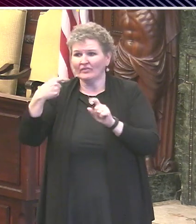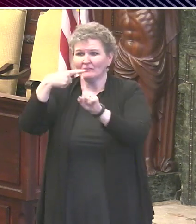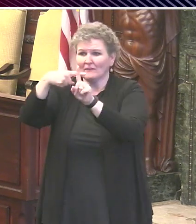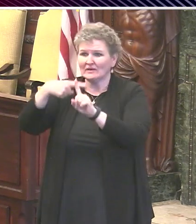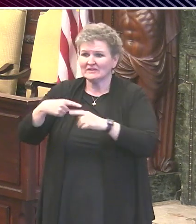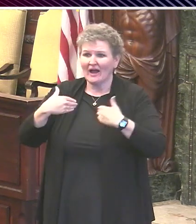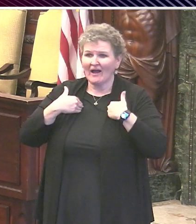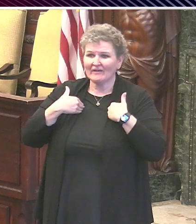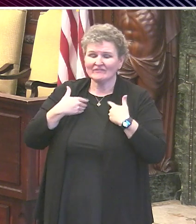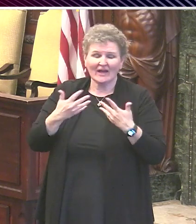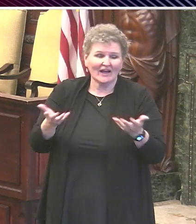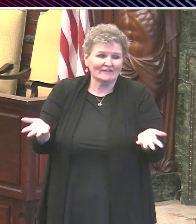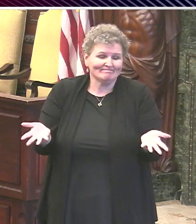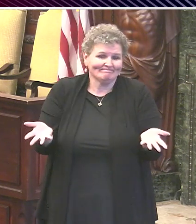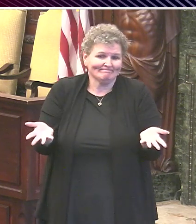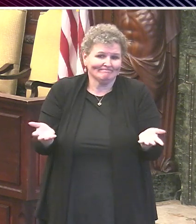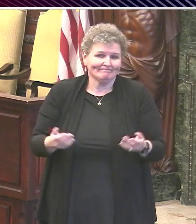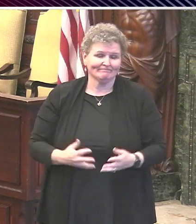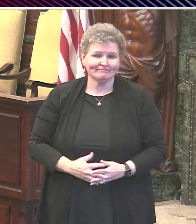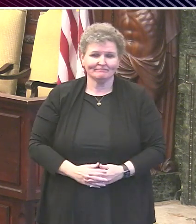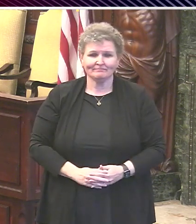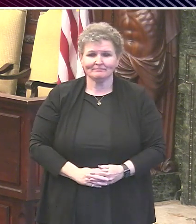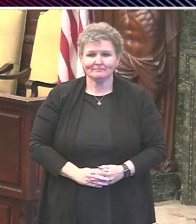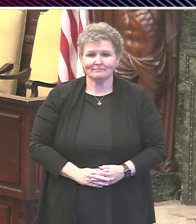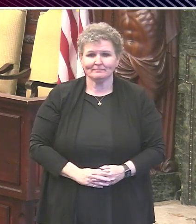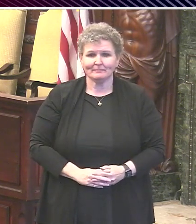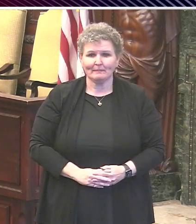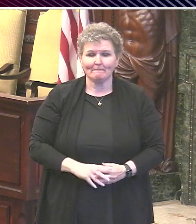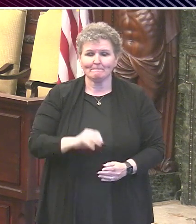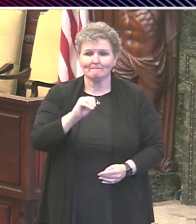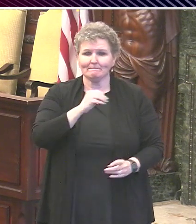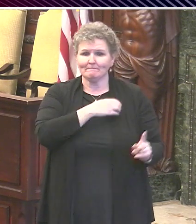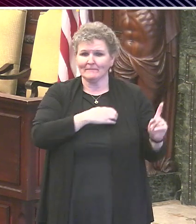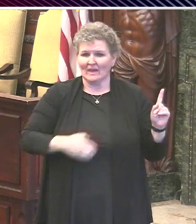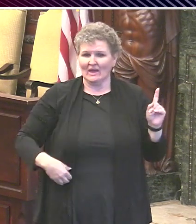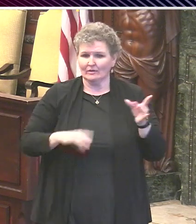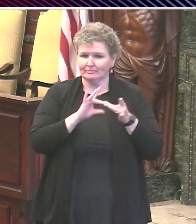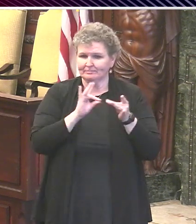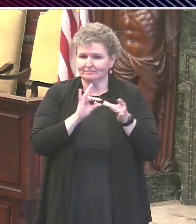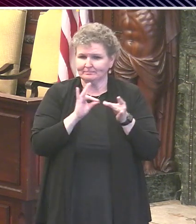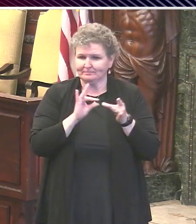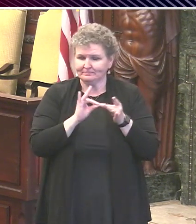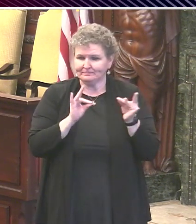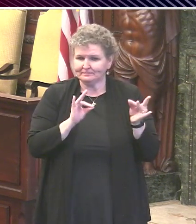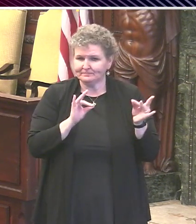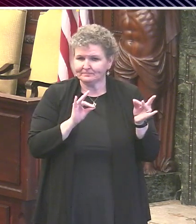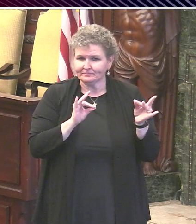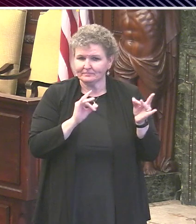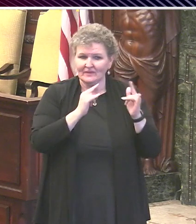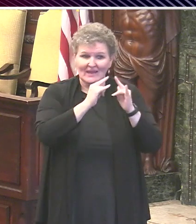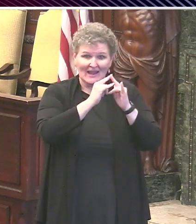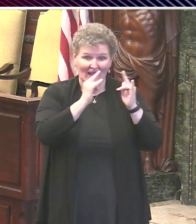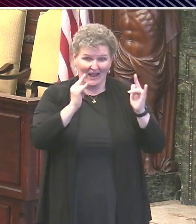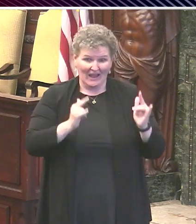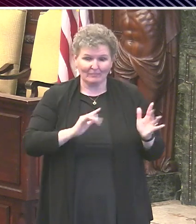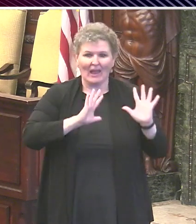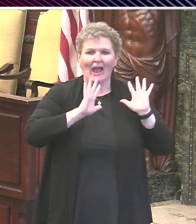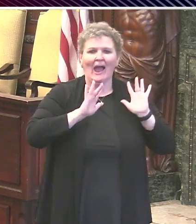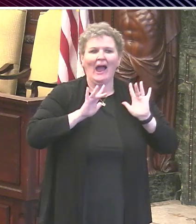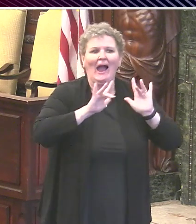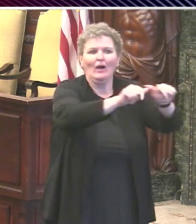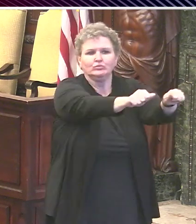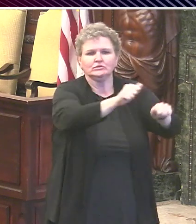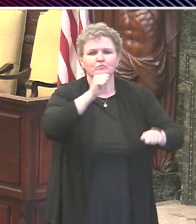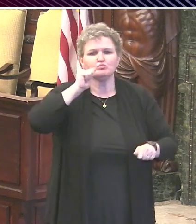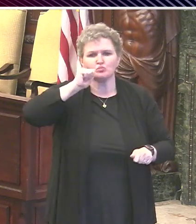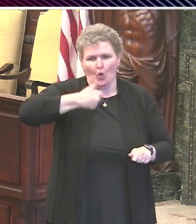guess the mayor's statement earlier said, right, the clearing of the encampment on the parkway isn't going to happen tomorrow, but it left out